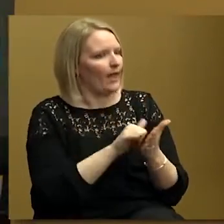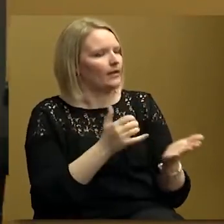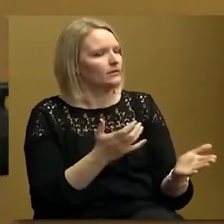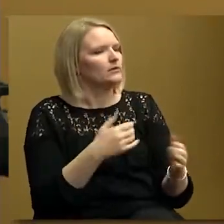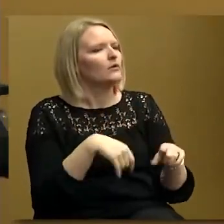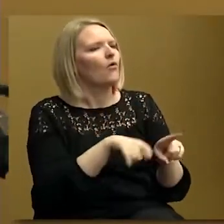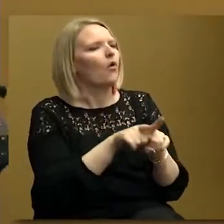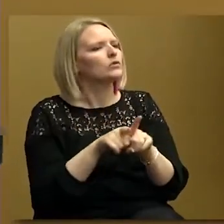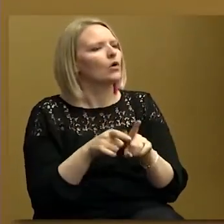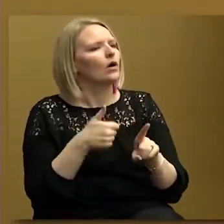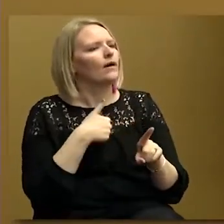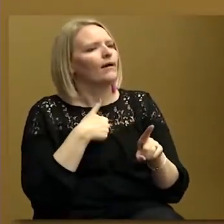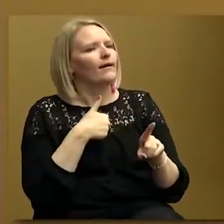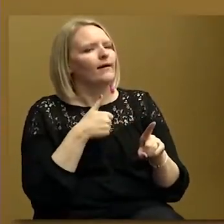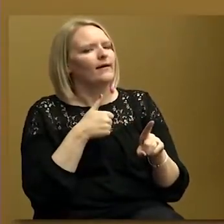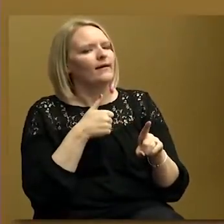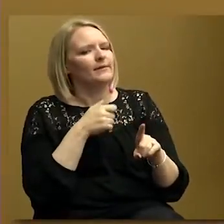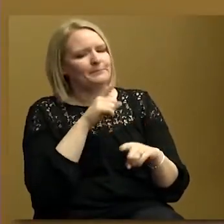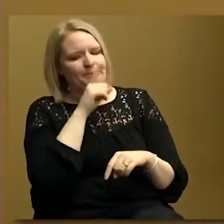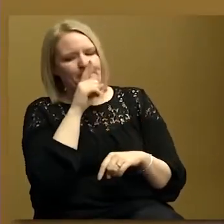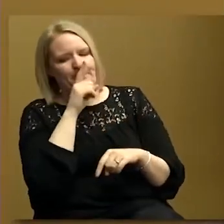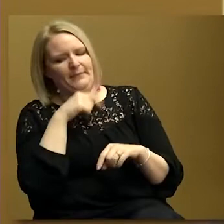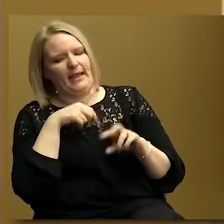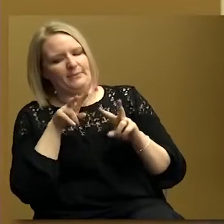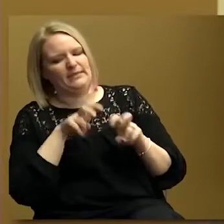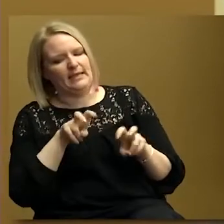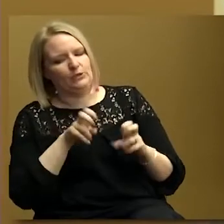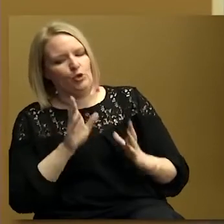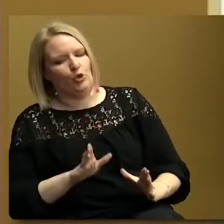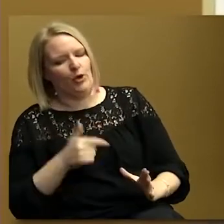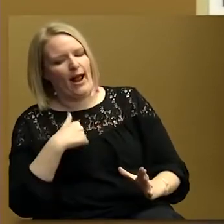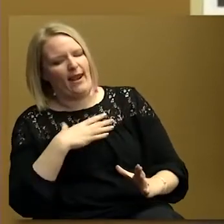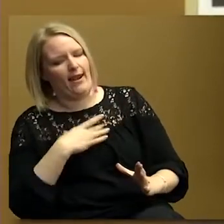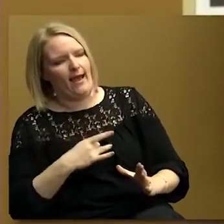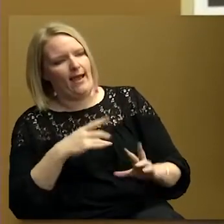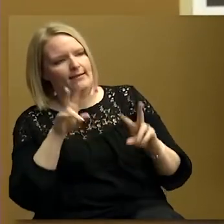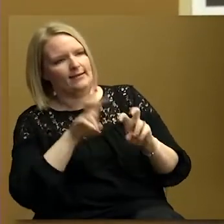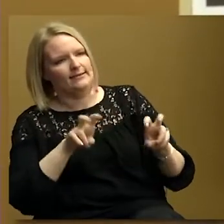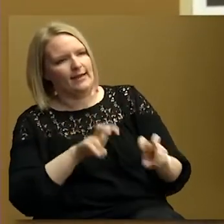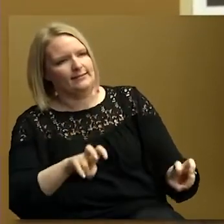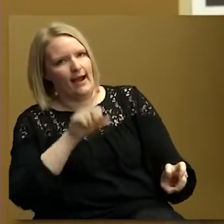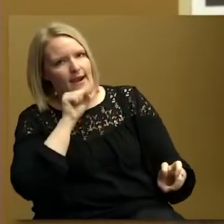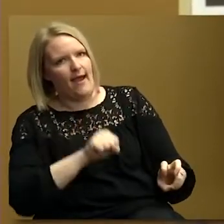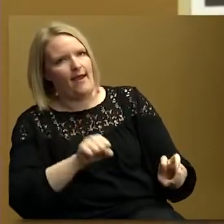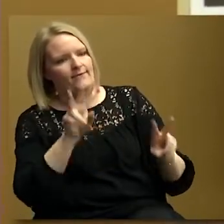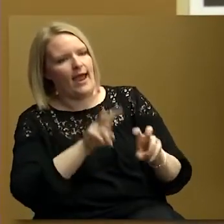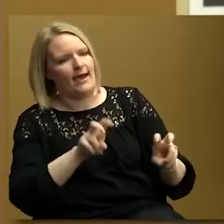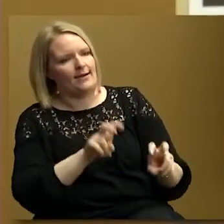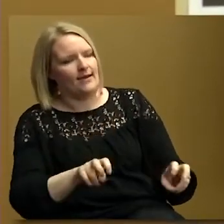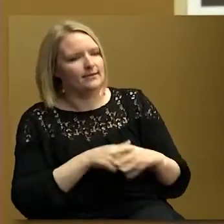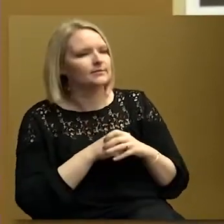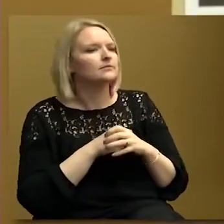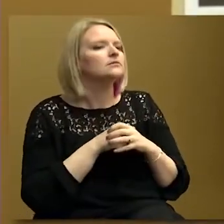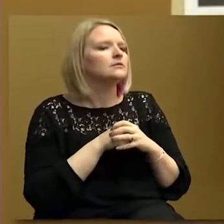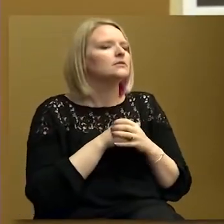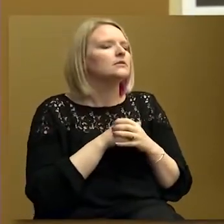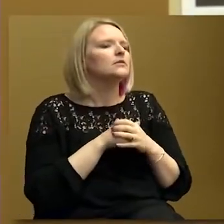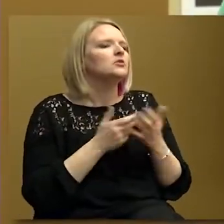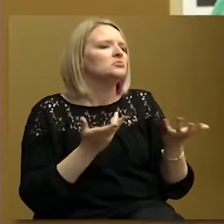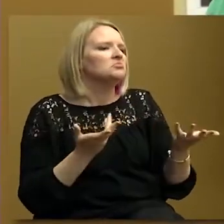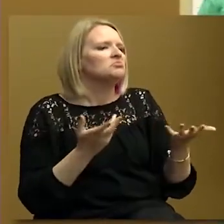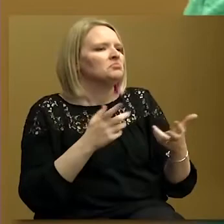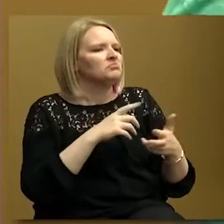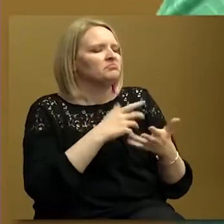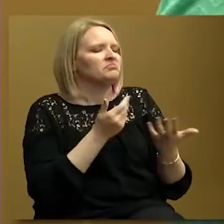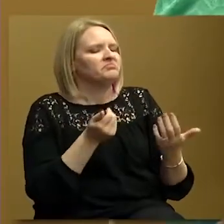also am a closet kind of assessor. I love to assess. I love to analyze, and so,